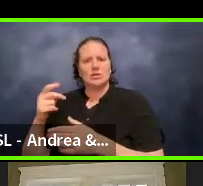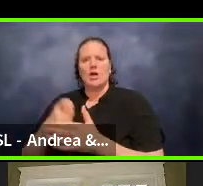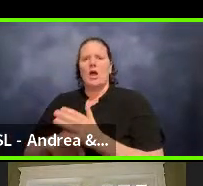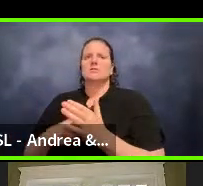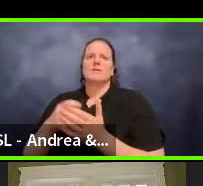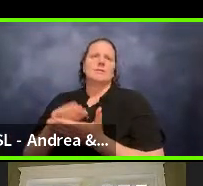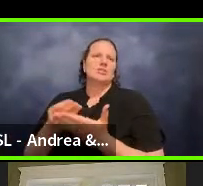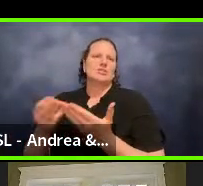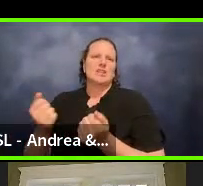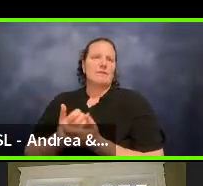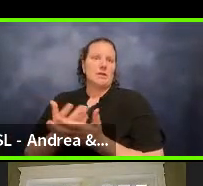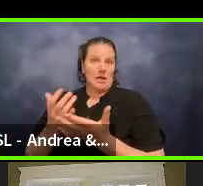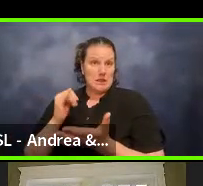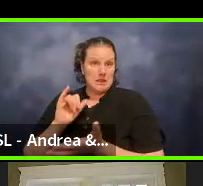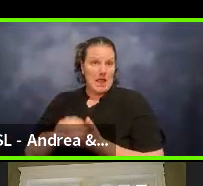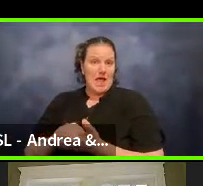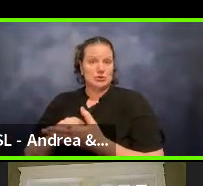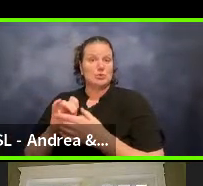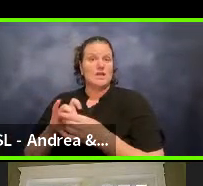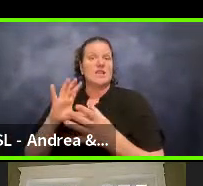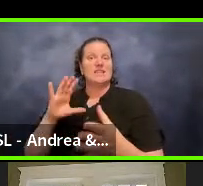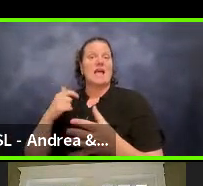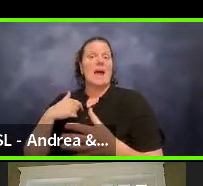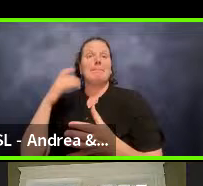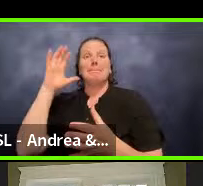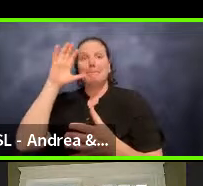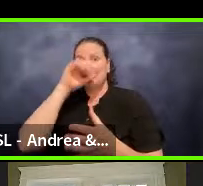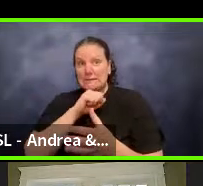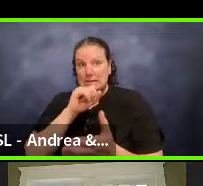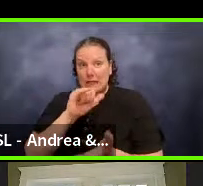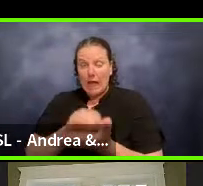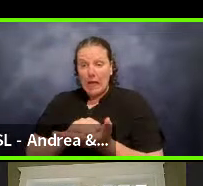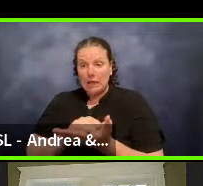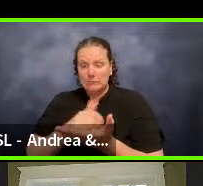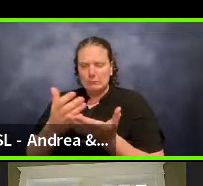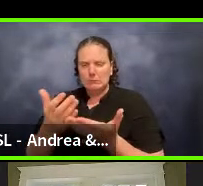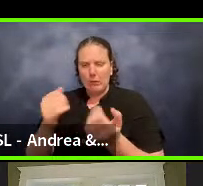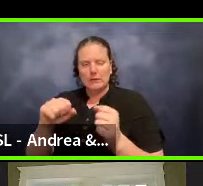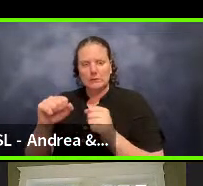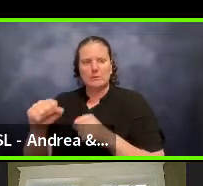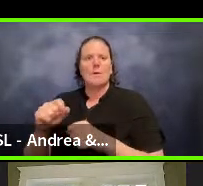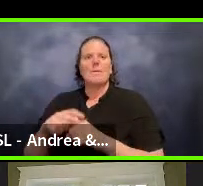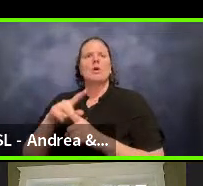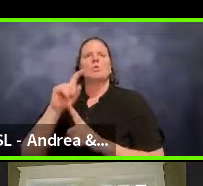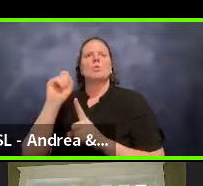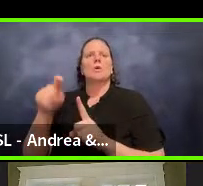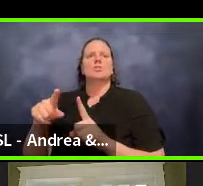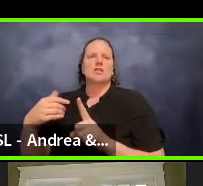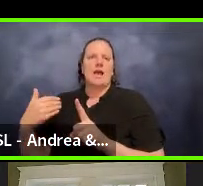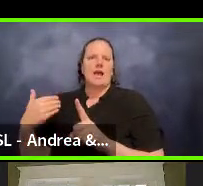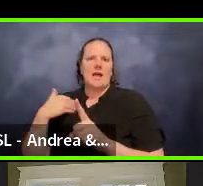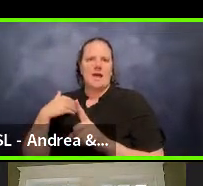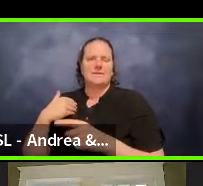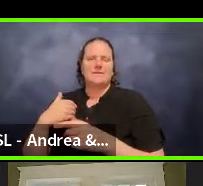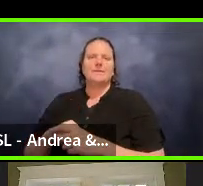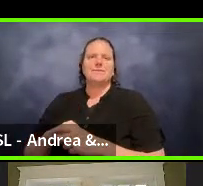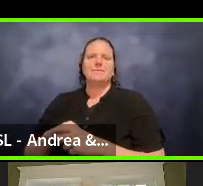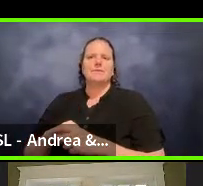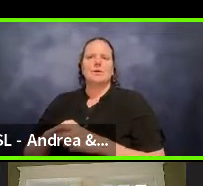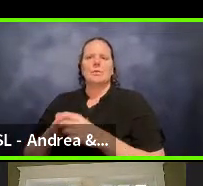I was wondering if that has been released and I just missed it, that's possible. The question I have is